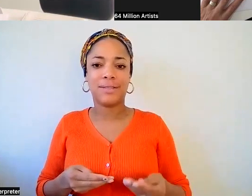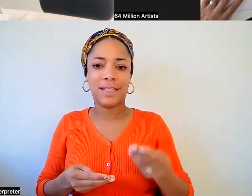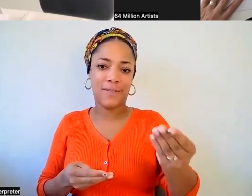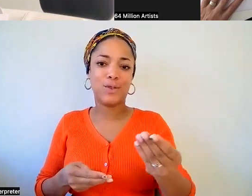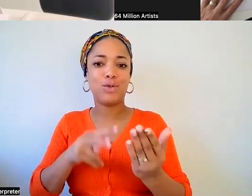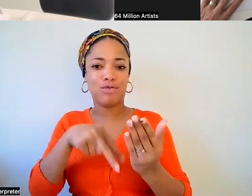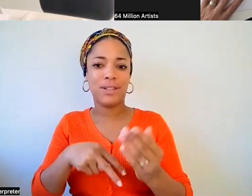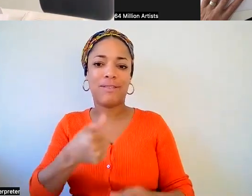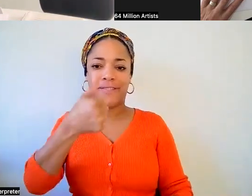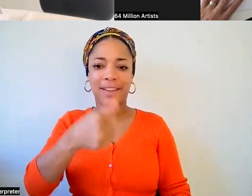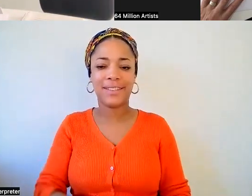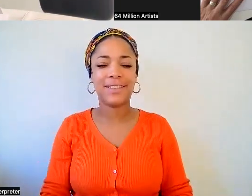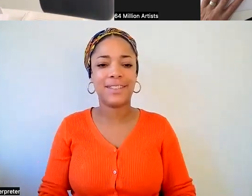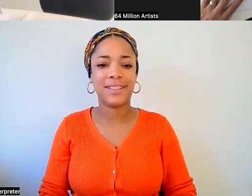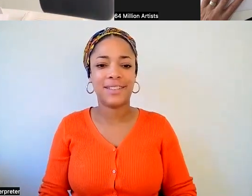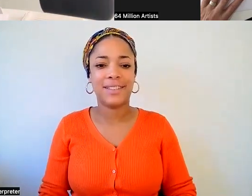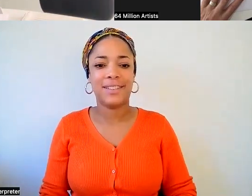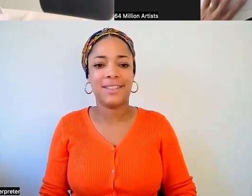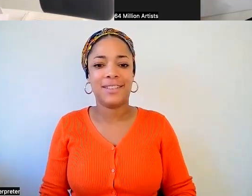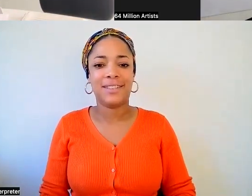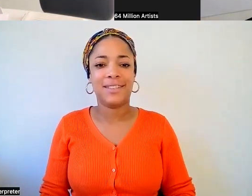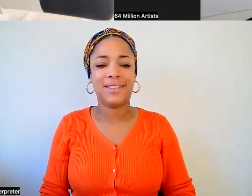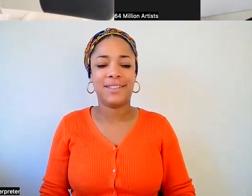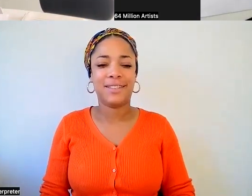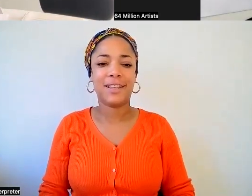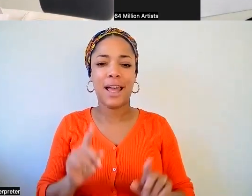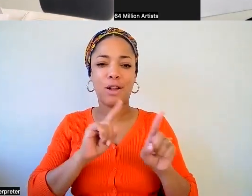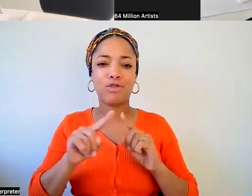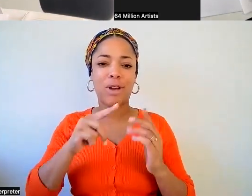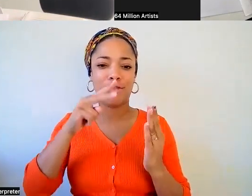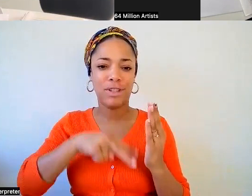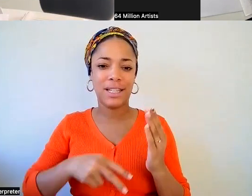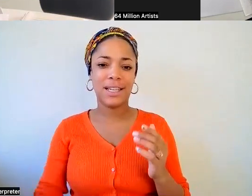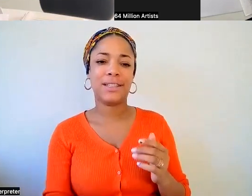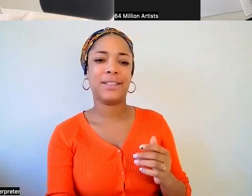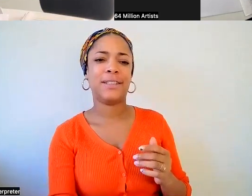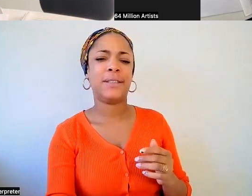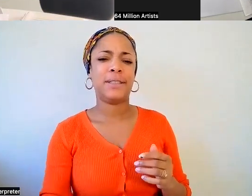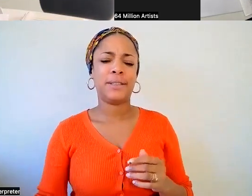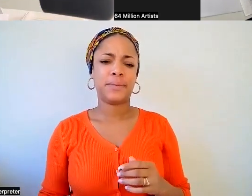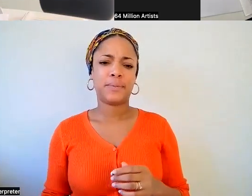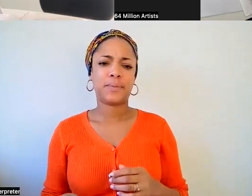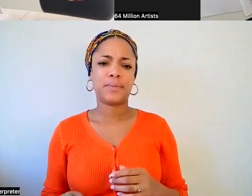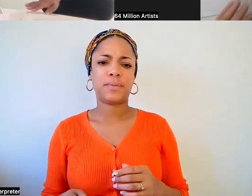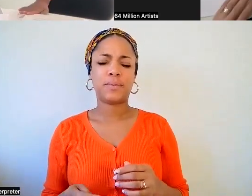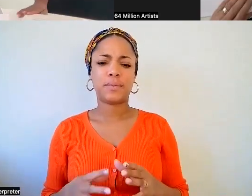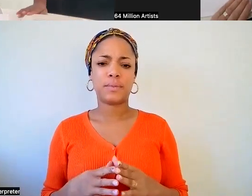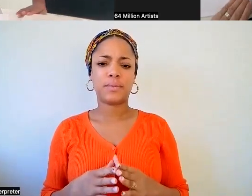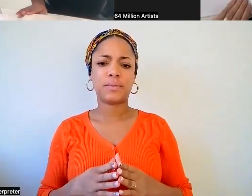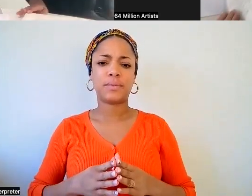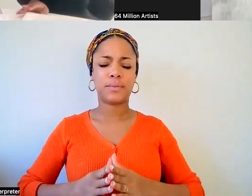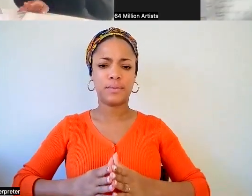we go. He's climbing under. Very good. I'll have a go at reading it. Okay. Give us one second, Michael. Yeah.